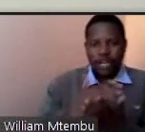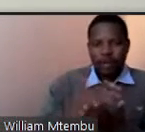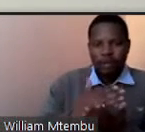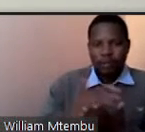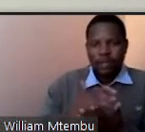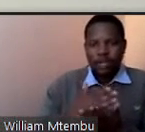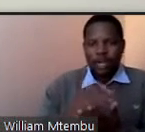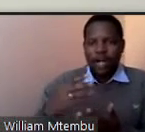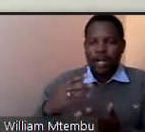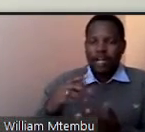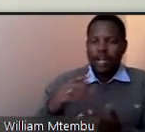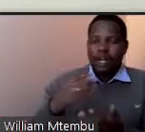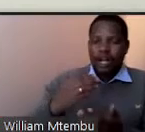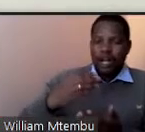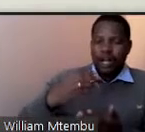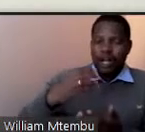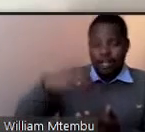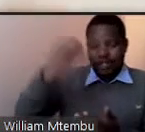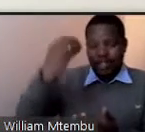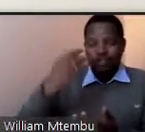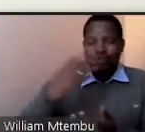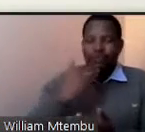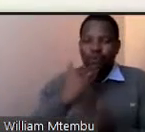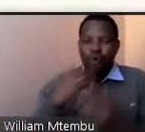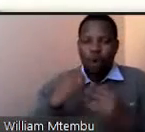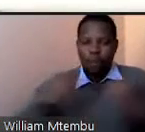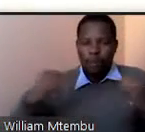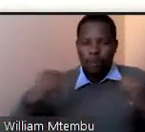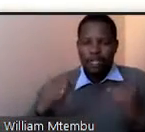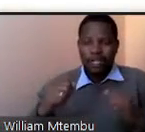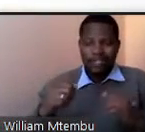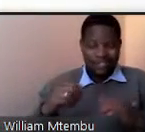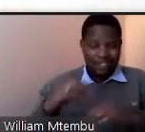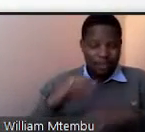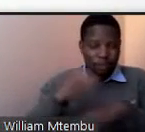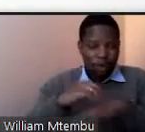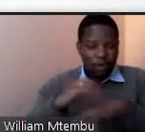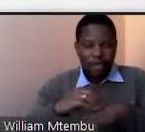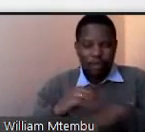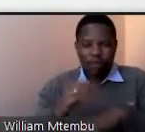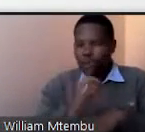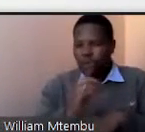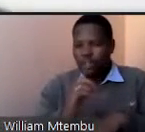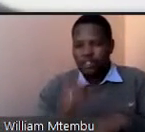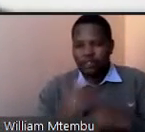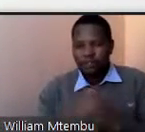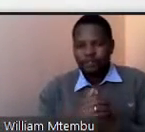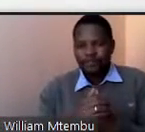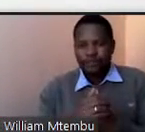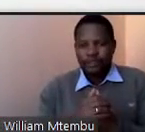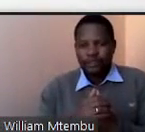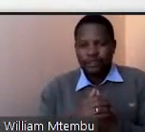adults who are obese, what are some of the causes that are making that? And